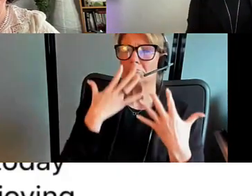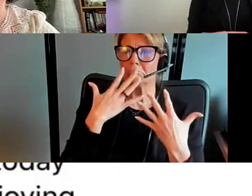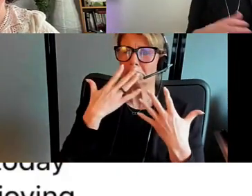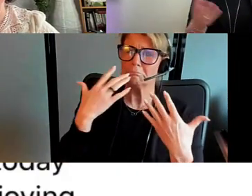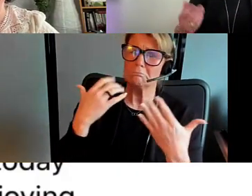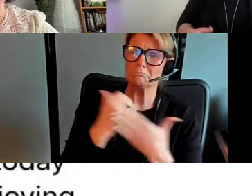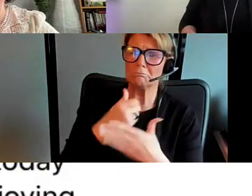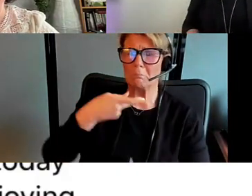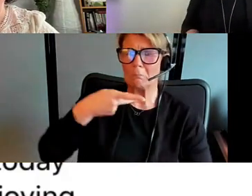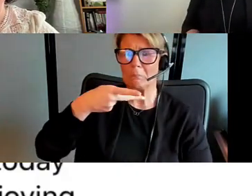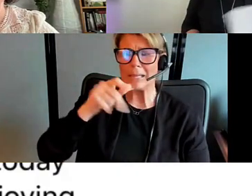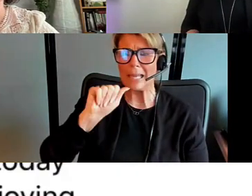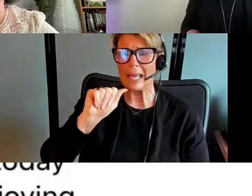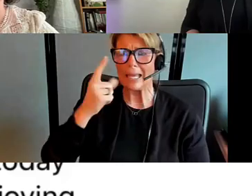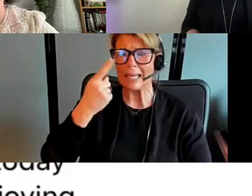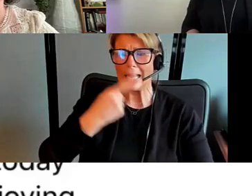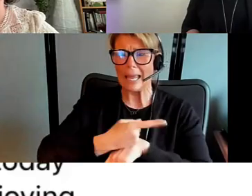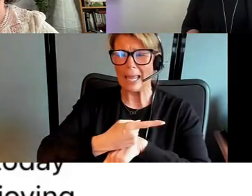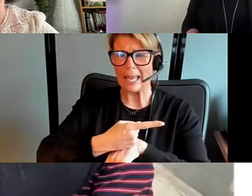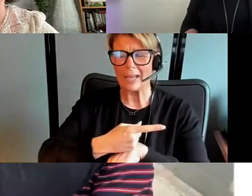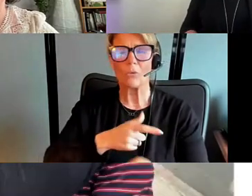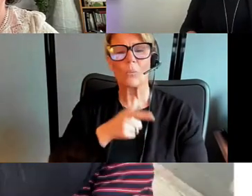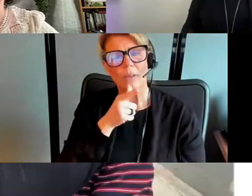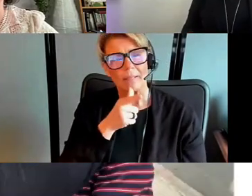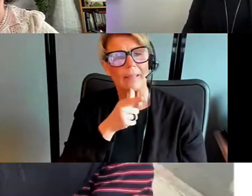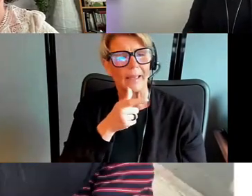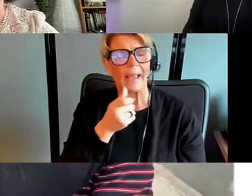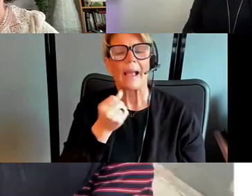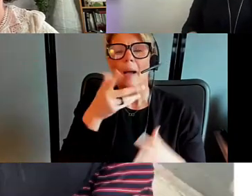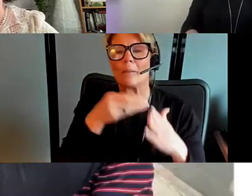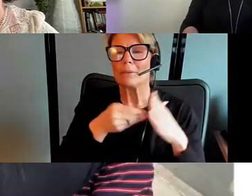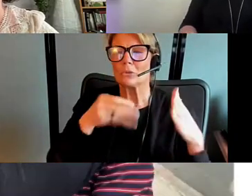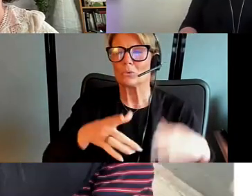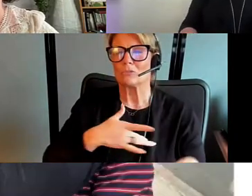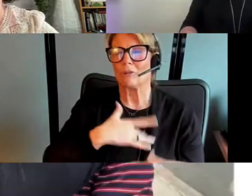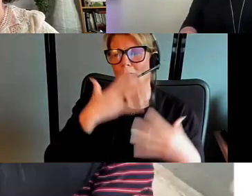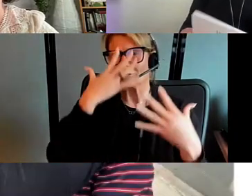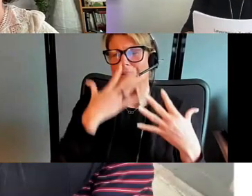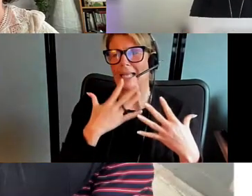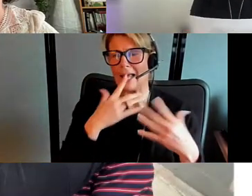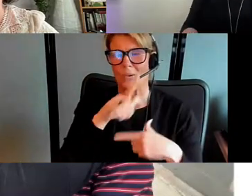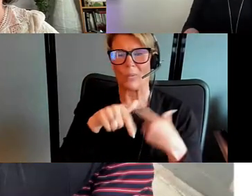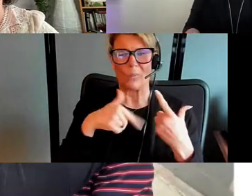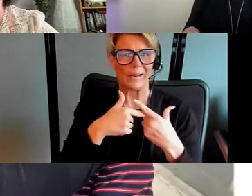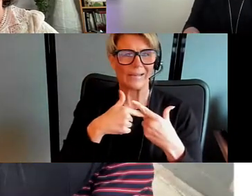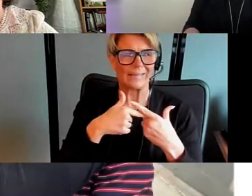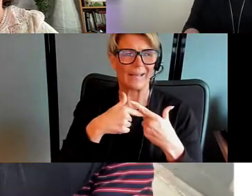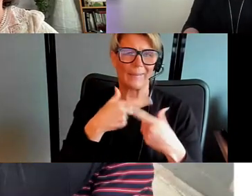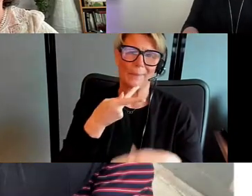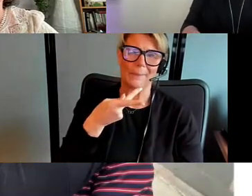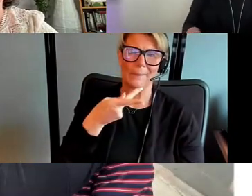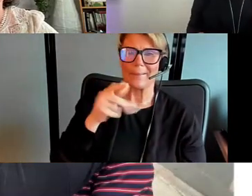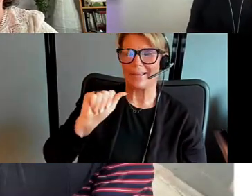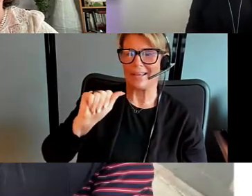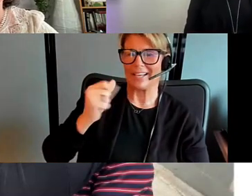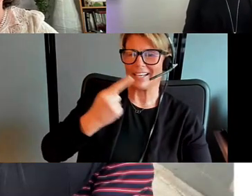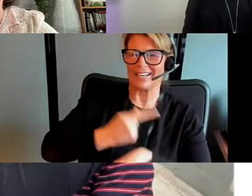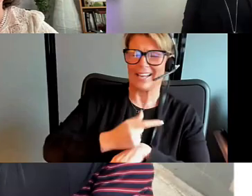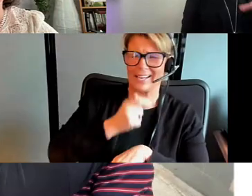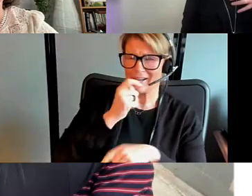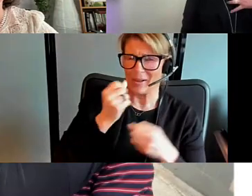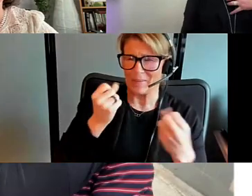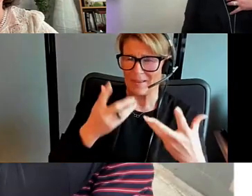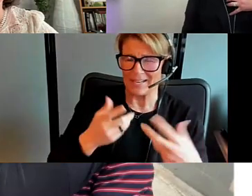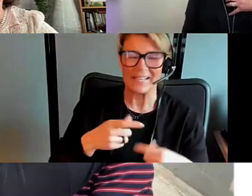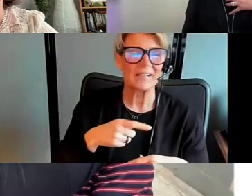an awesome story to share. We'll go to the next screen. This was one of the first stories that got